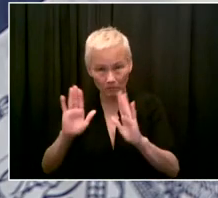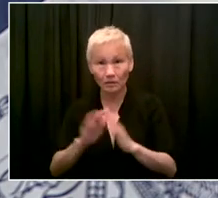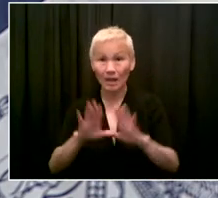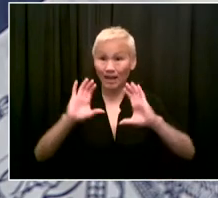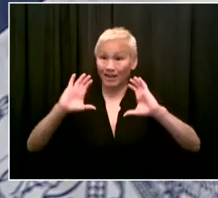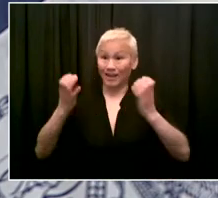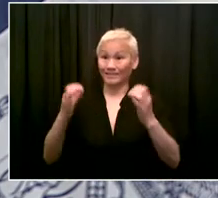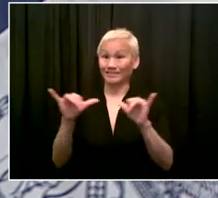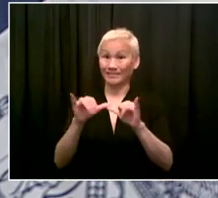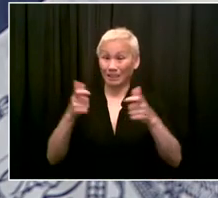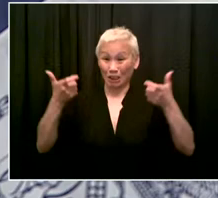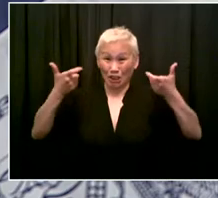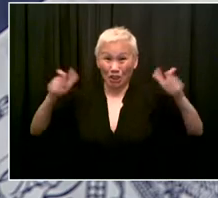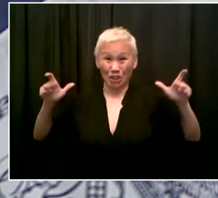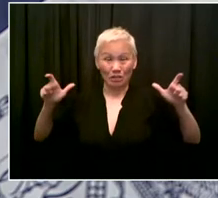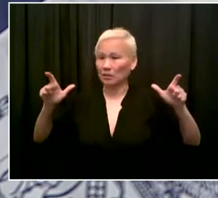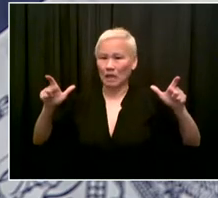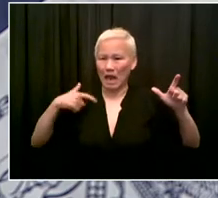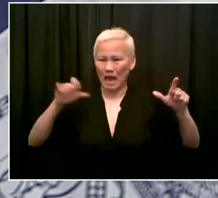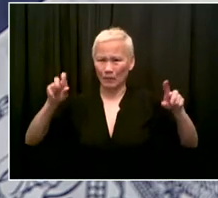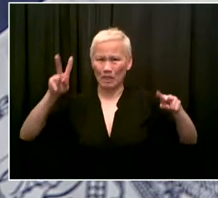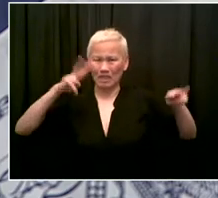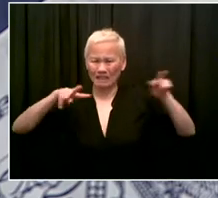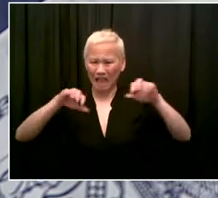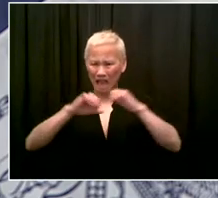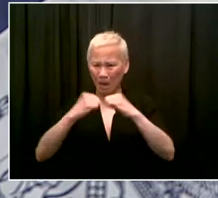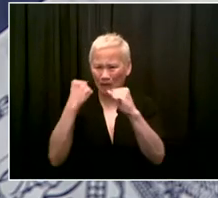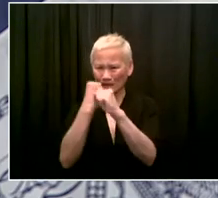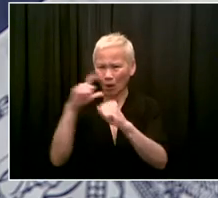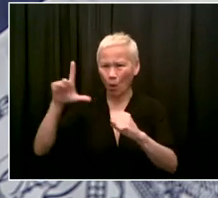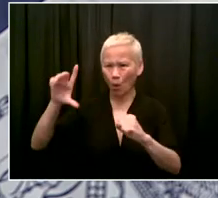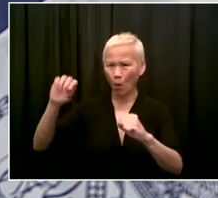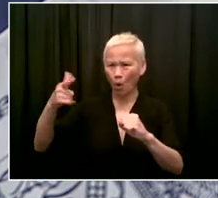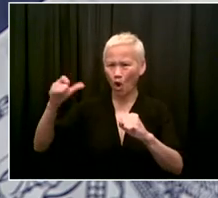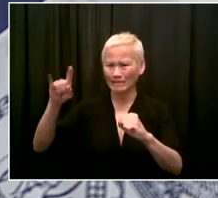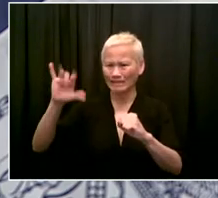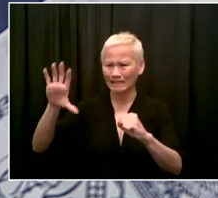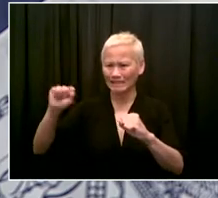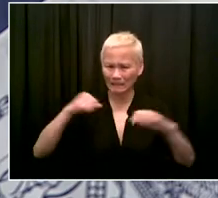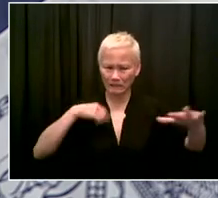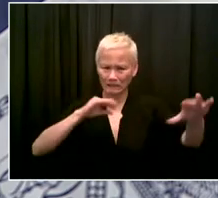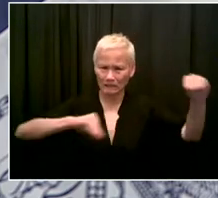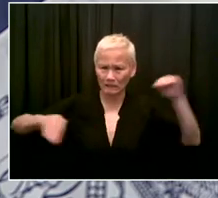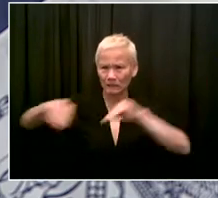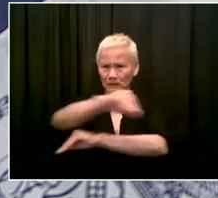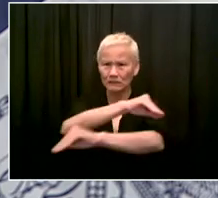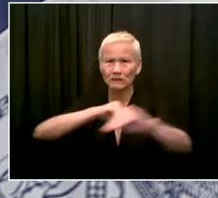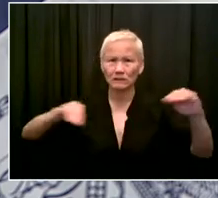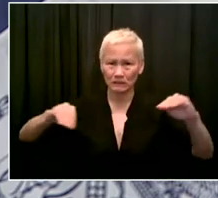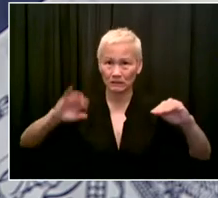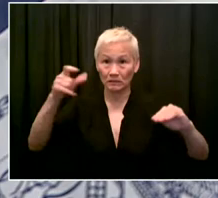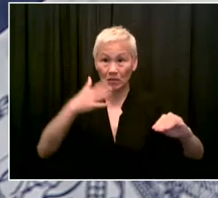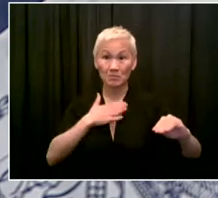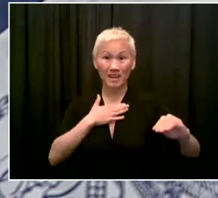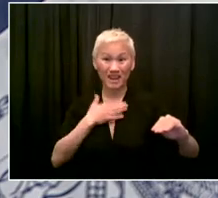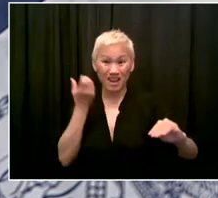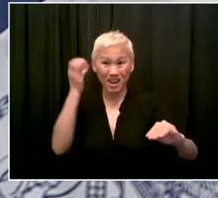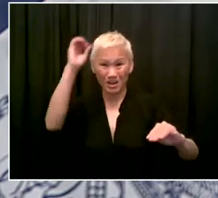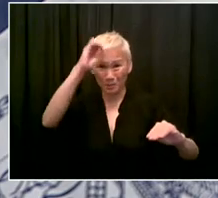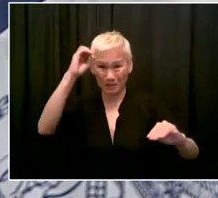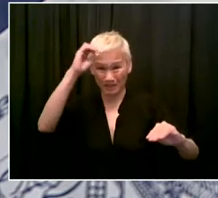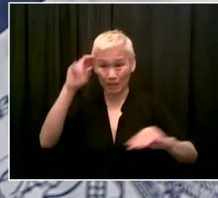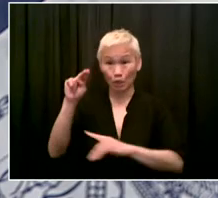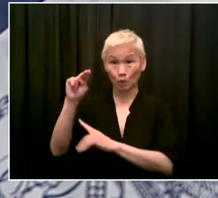teacher shortage. I do not see a teacher shortage. In the country, there's absolutely a teacher shortage. In New York City, we have not had a teacher